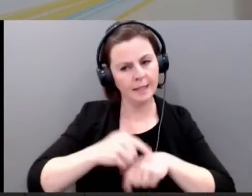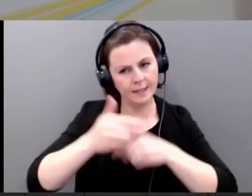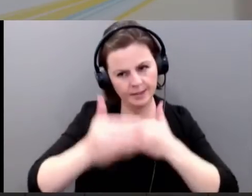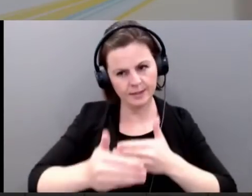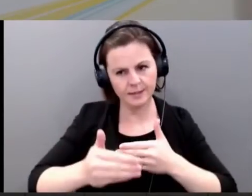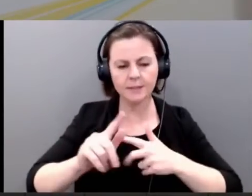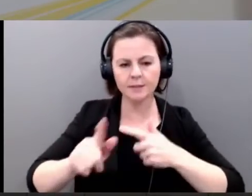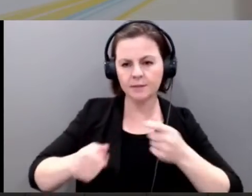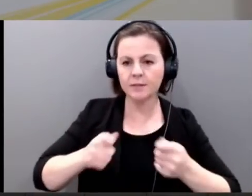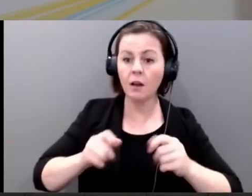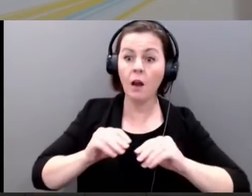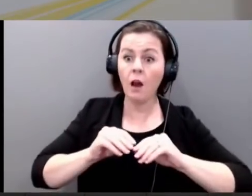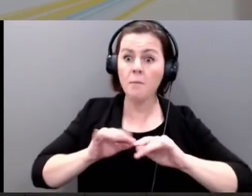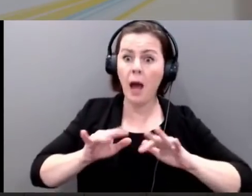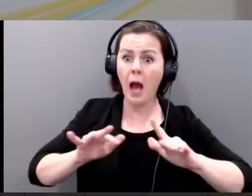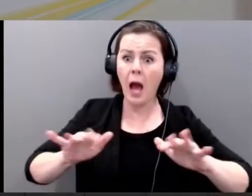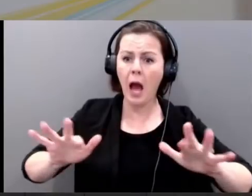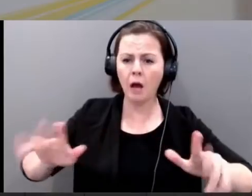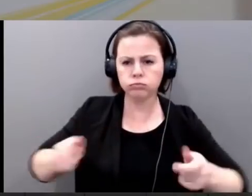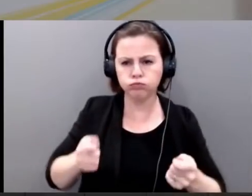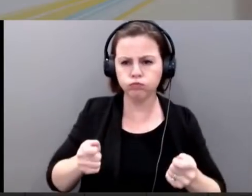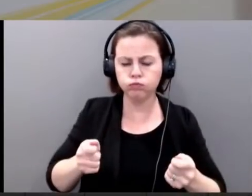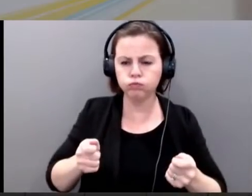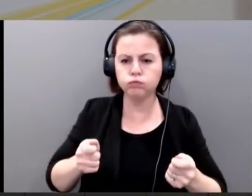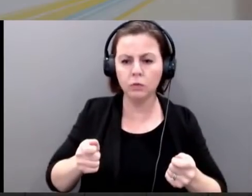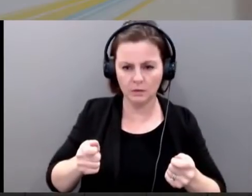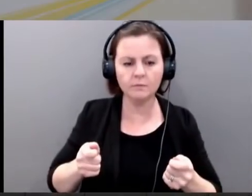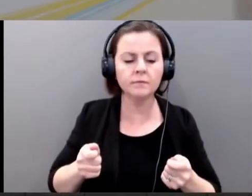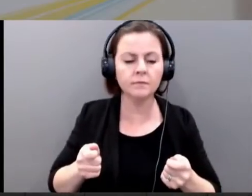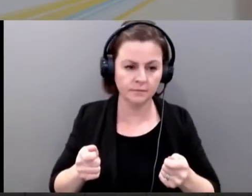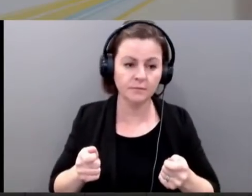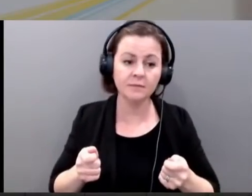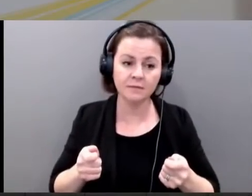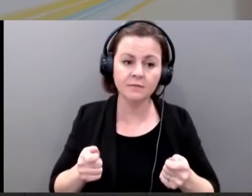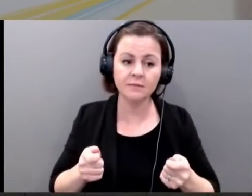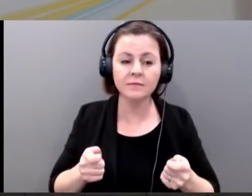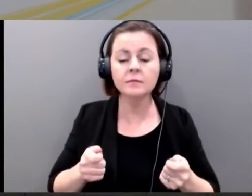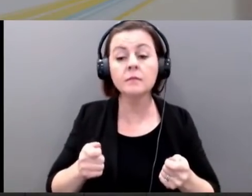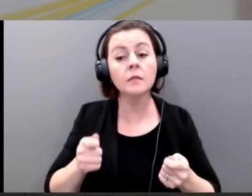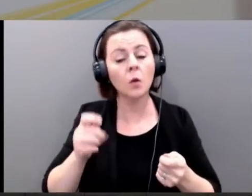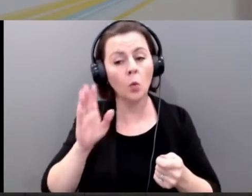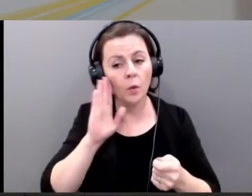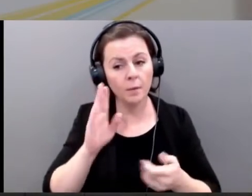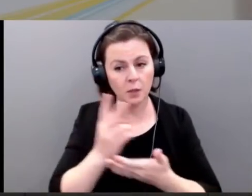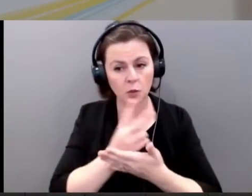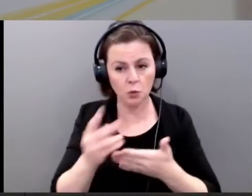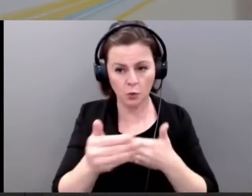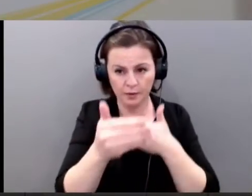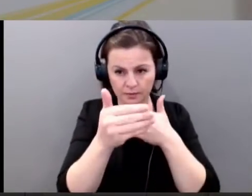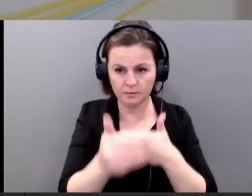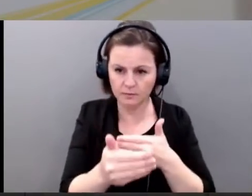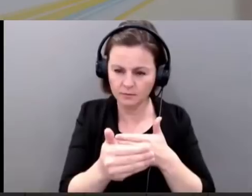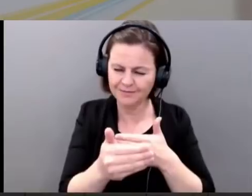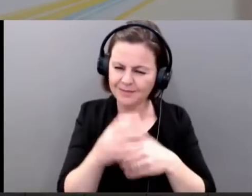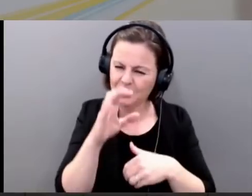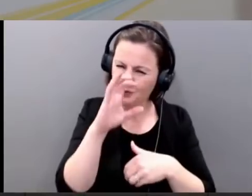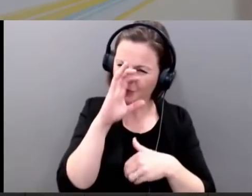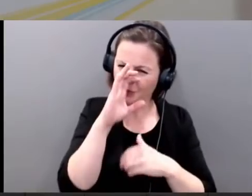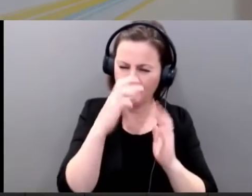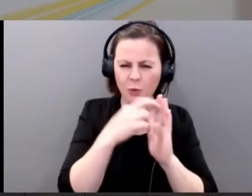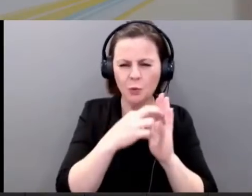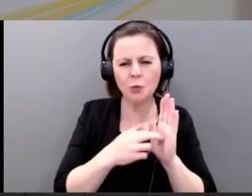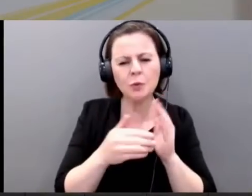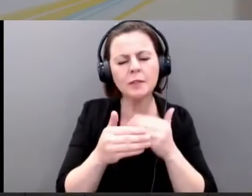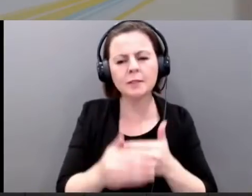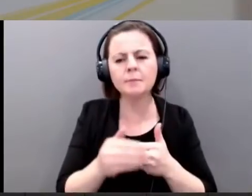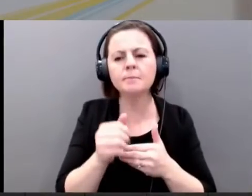break the chain of transmission of COVID-19. It will be for an initial 2-week period focused on strict measures for a short period of